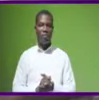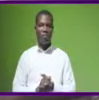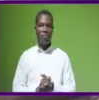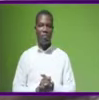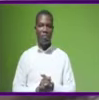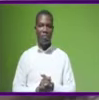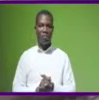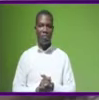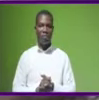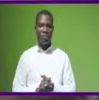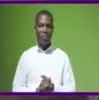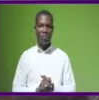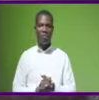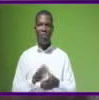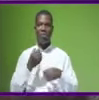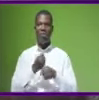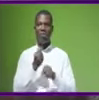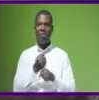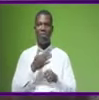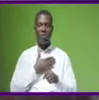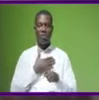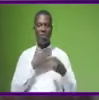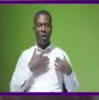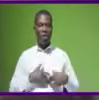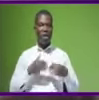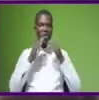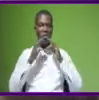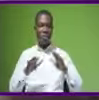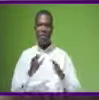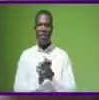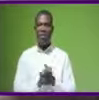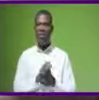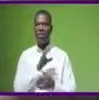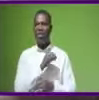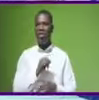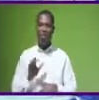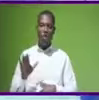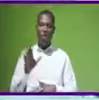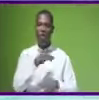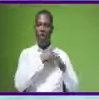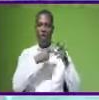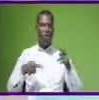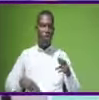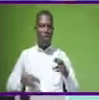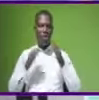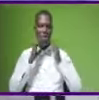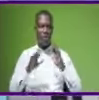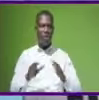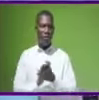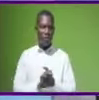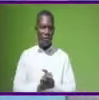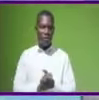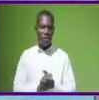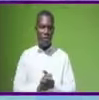epese o ma me koma to me yam na Philadelphia for bia comment on e won